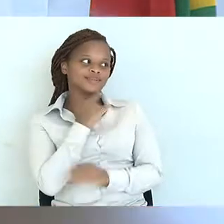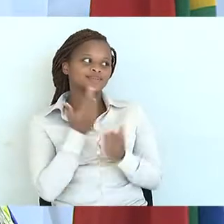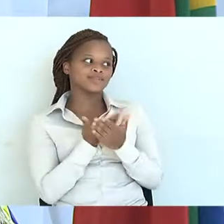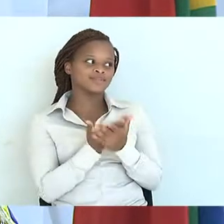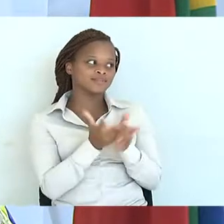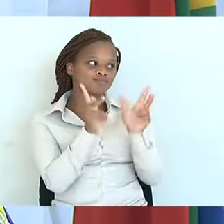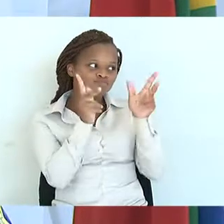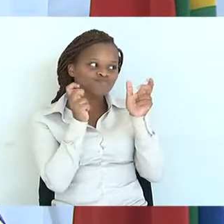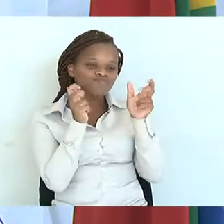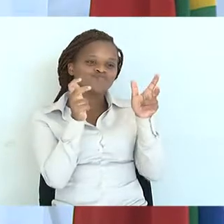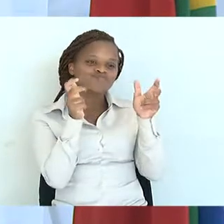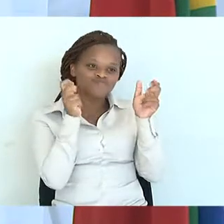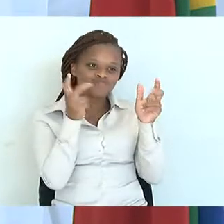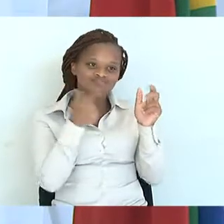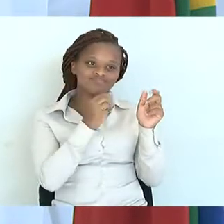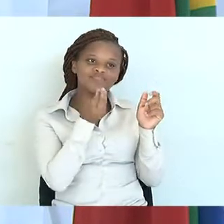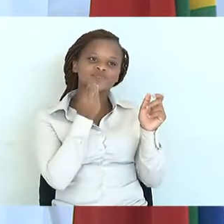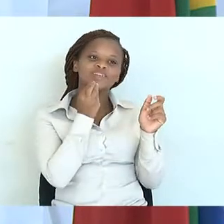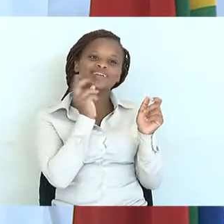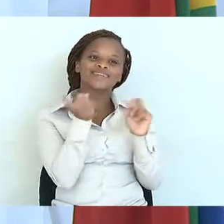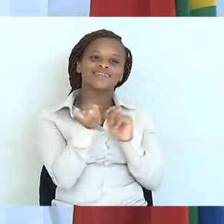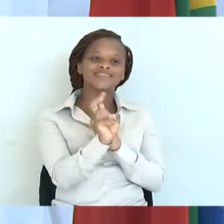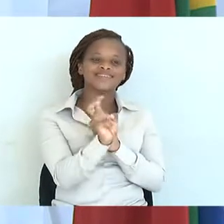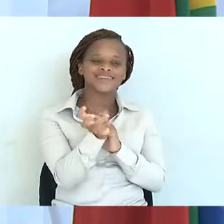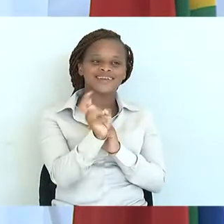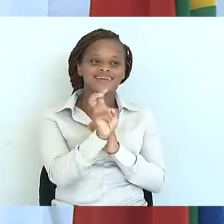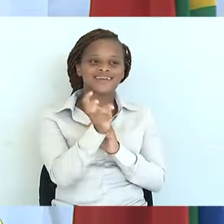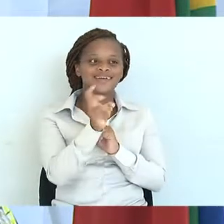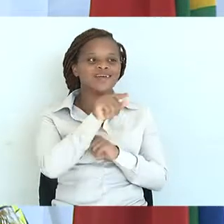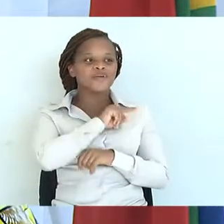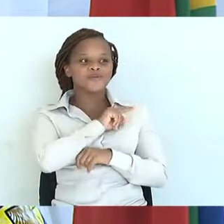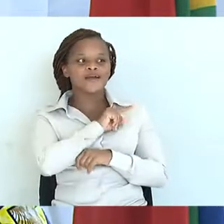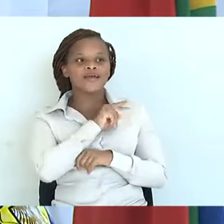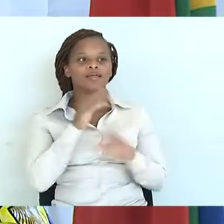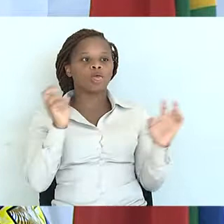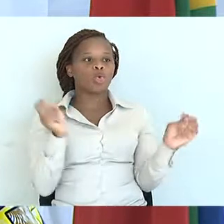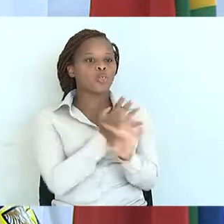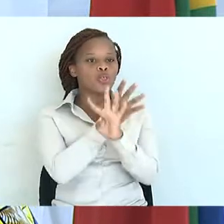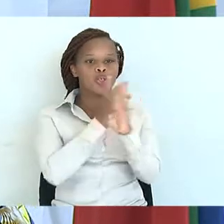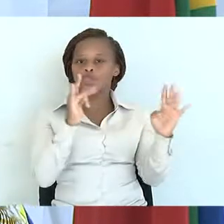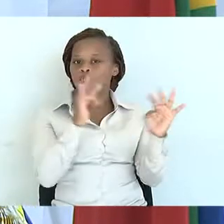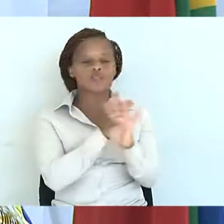sizozwa ukuthi sizodla kanjani kungasuki isiphithiphithi.